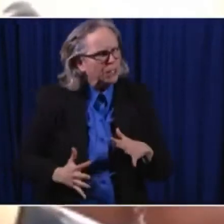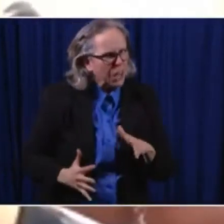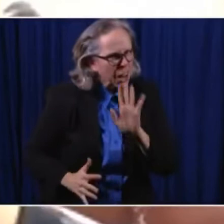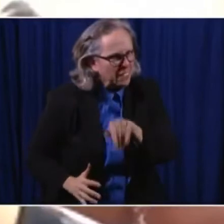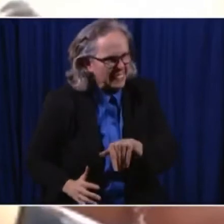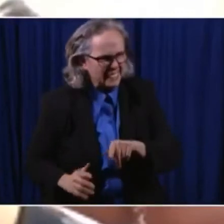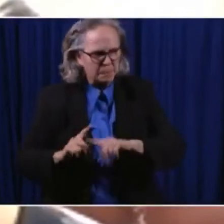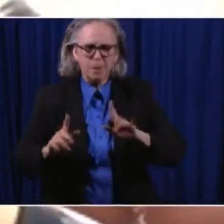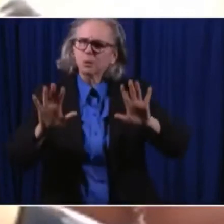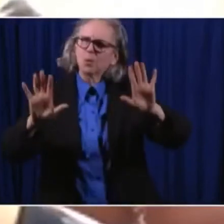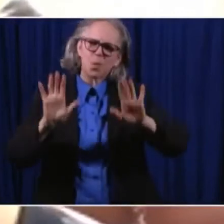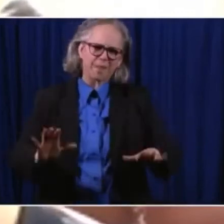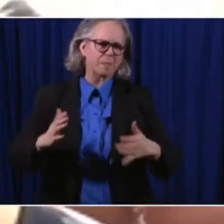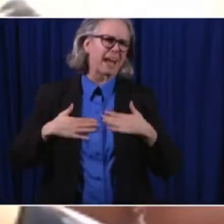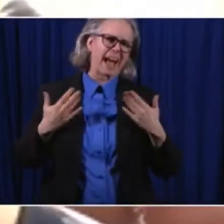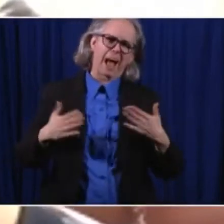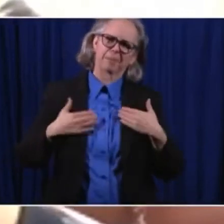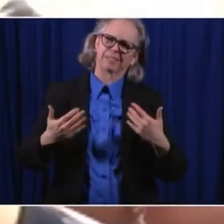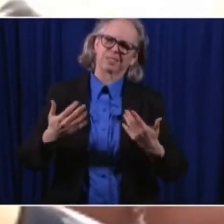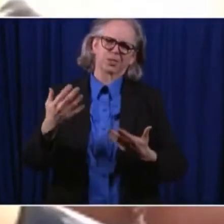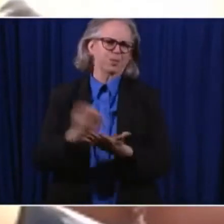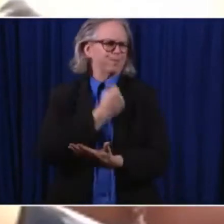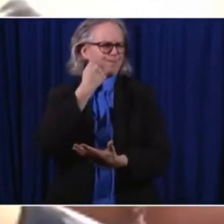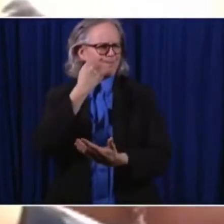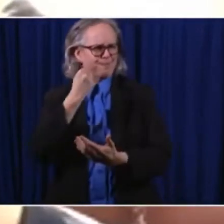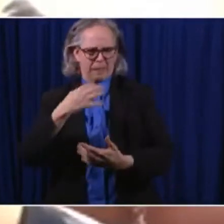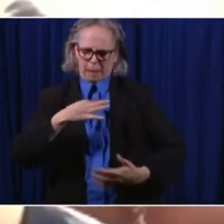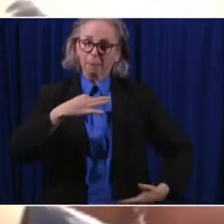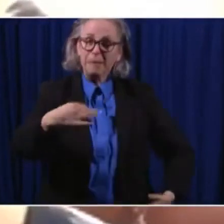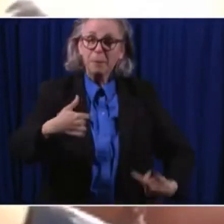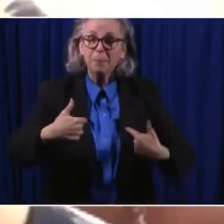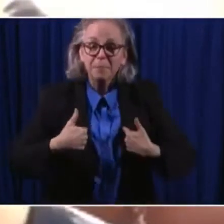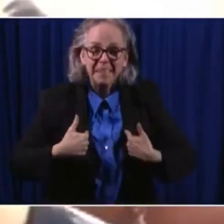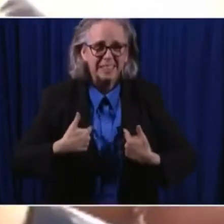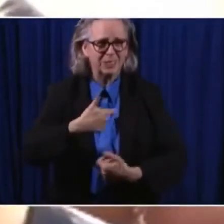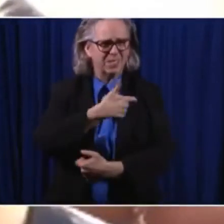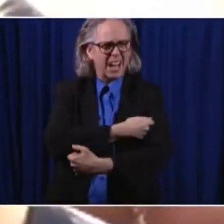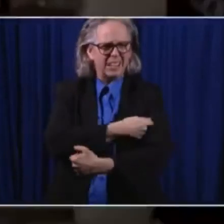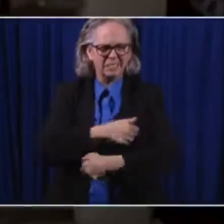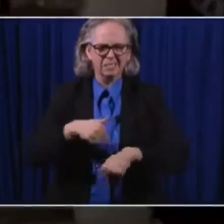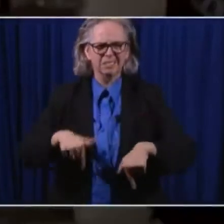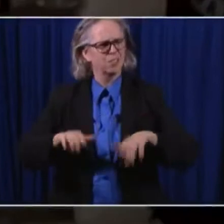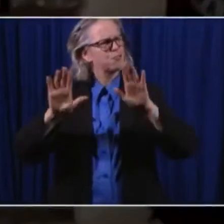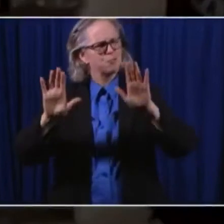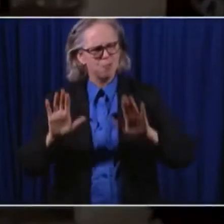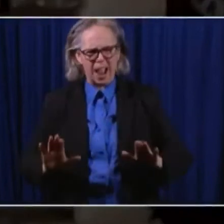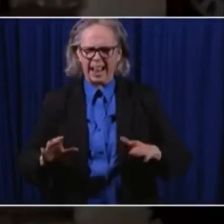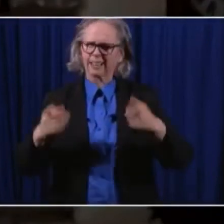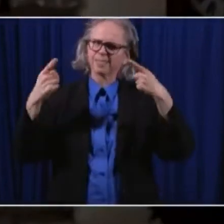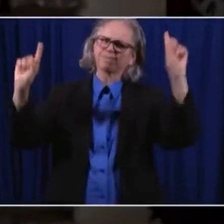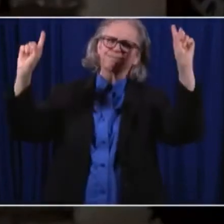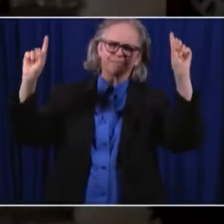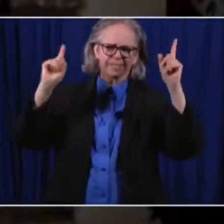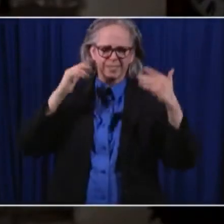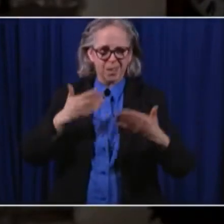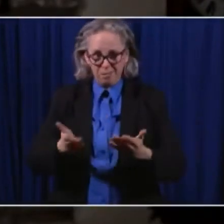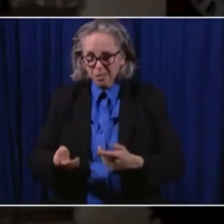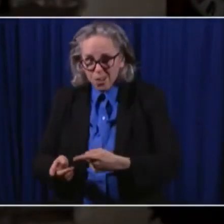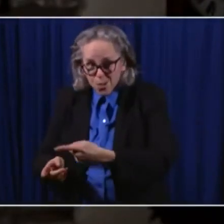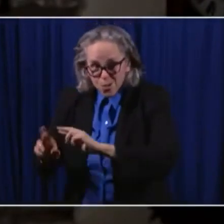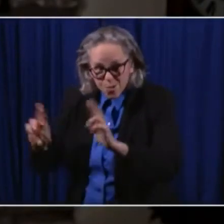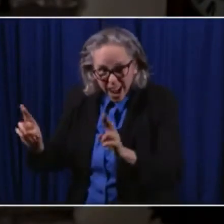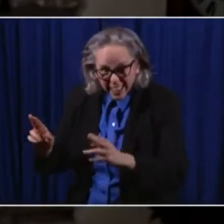of it. And I think it's going to be a great thing here in the future. Okay, ready and anxious. We won't hold you back